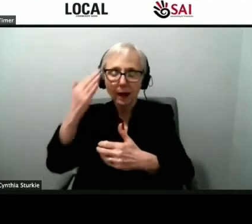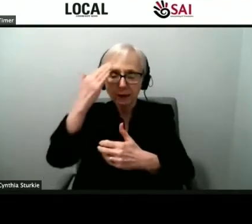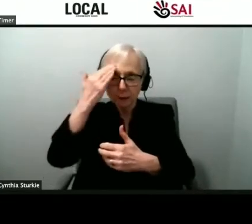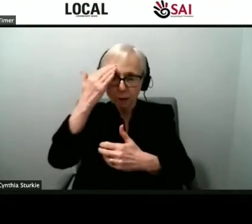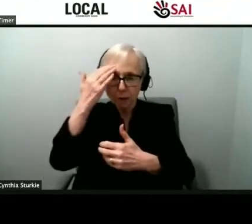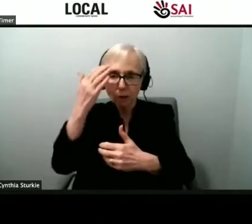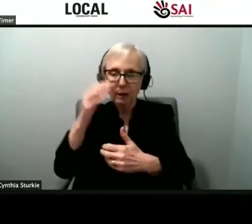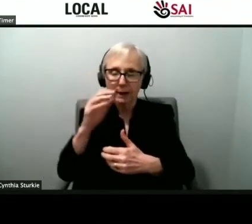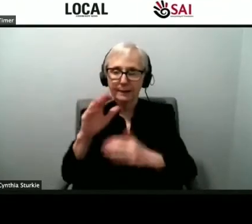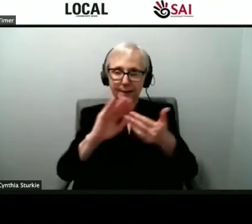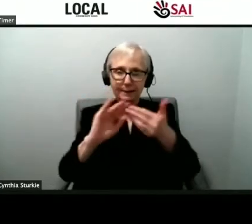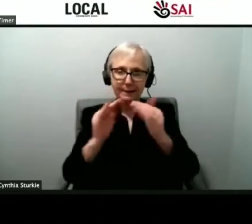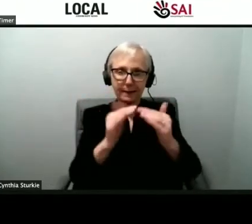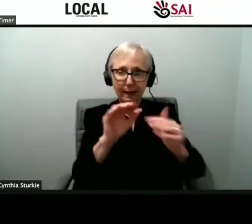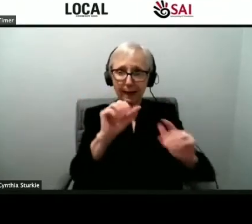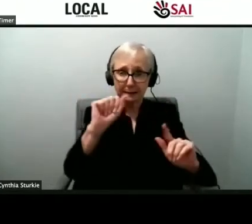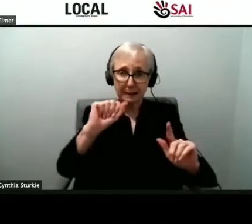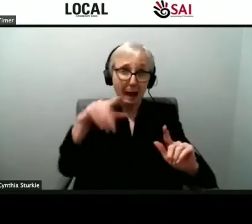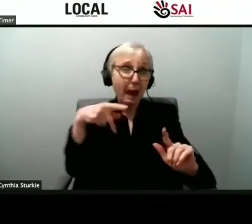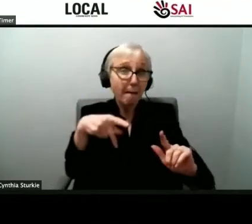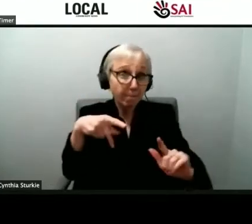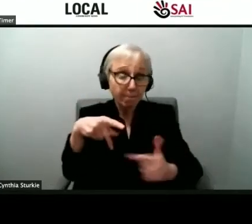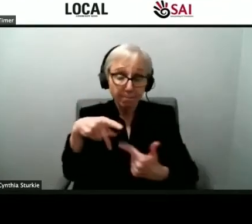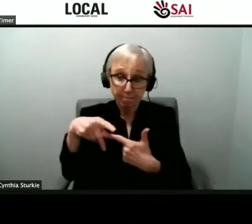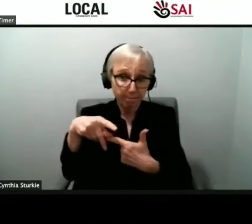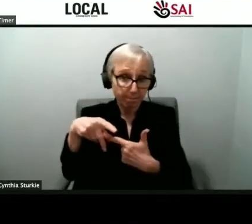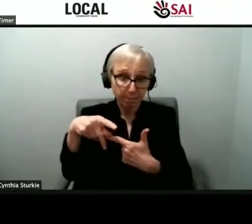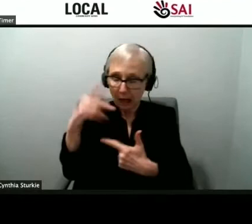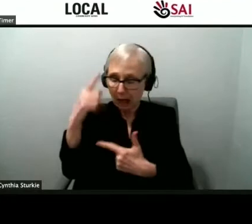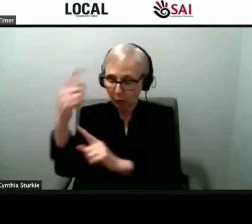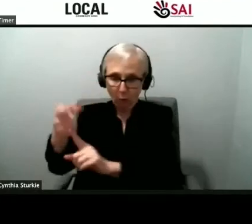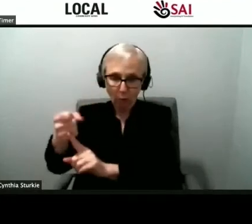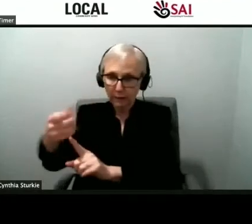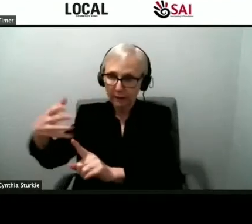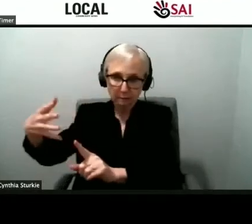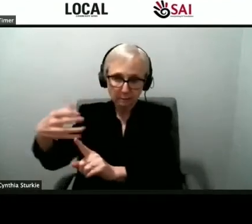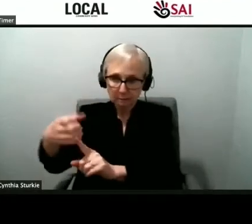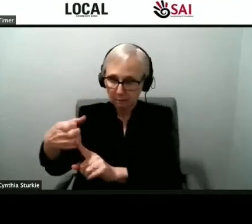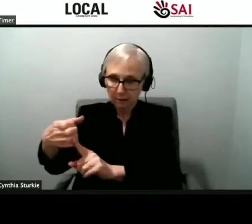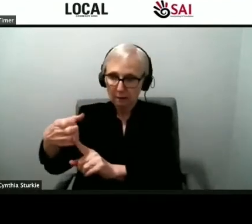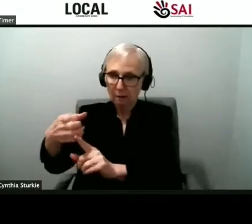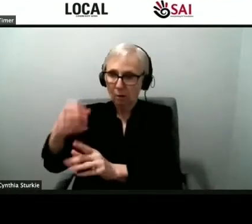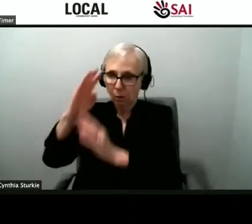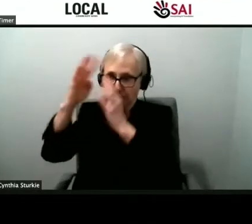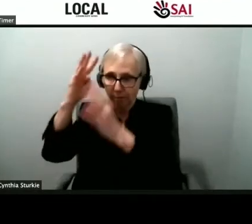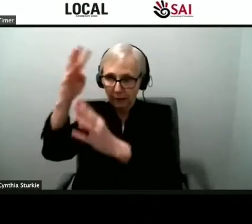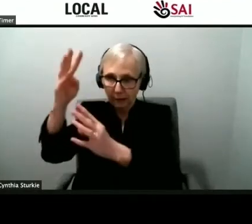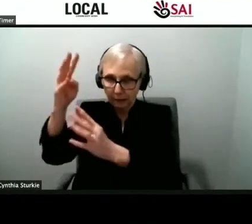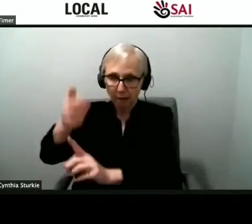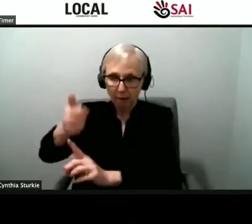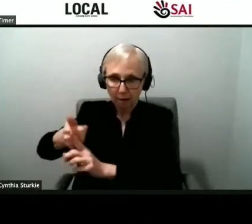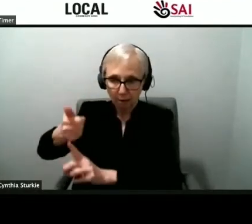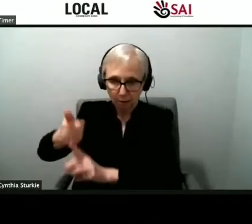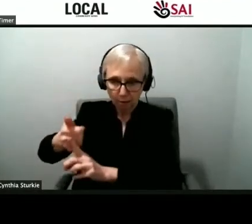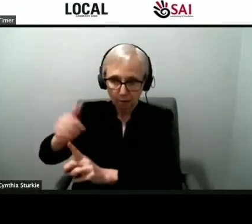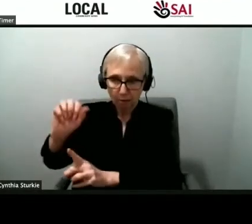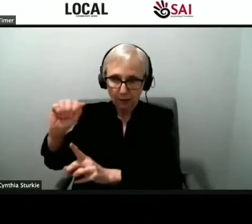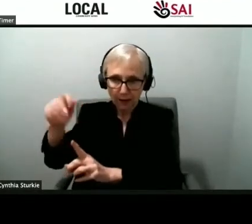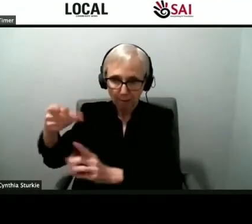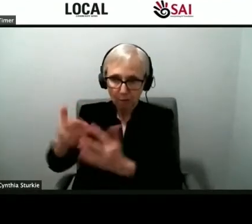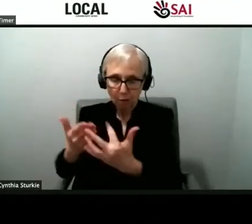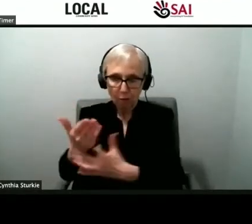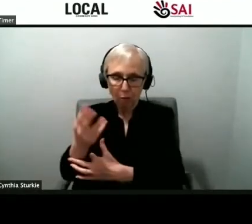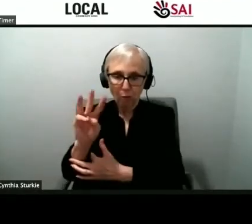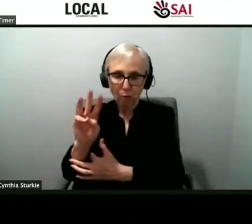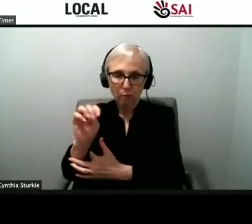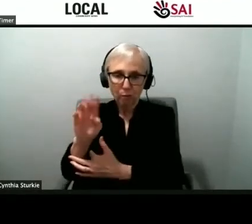has an app. I don't see how we can't expand off of that unless we need to create our own. Even through our website, when I